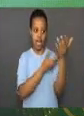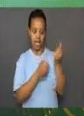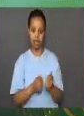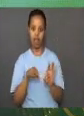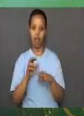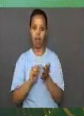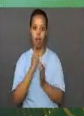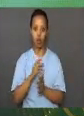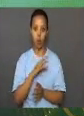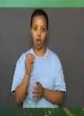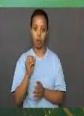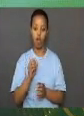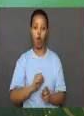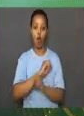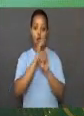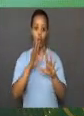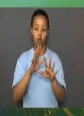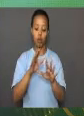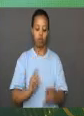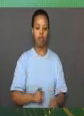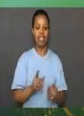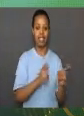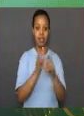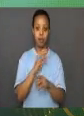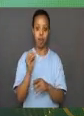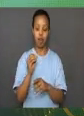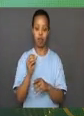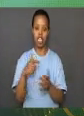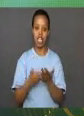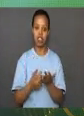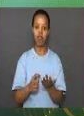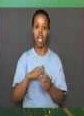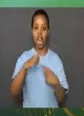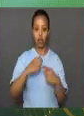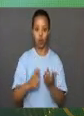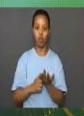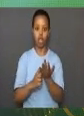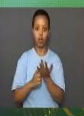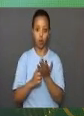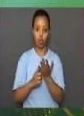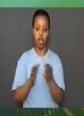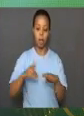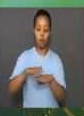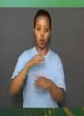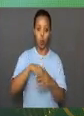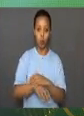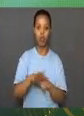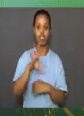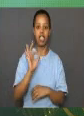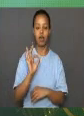Photosystem and electron transport chain molecules are fixed in the membranes of